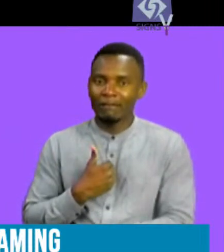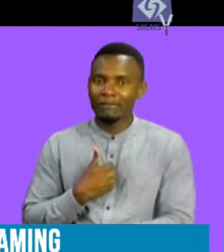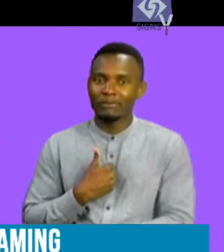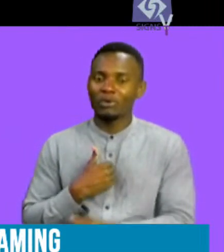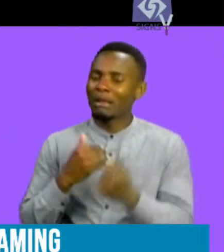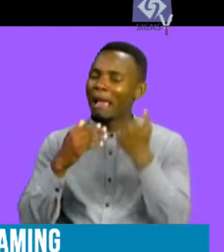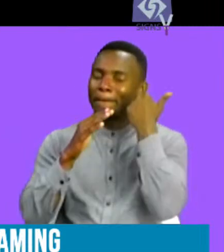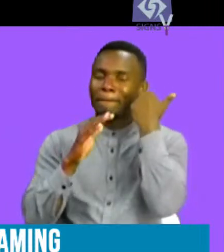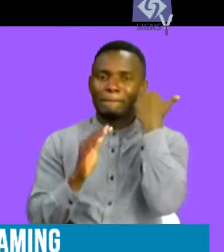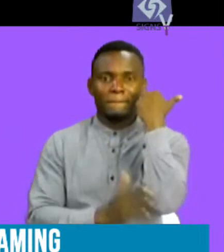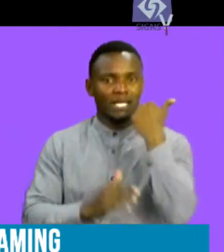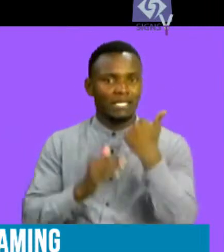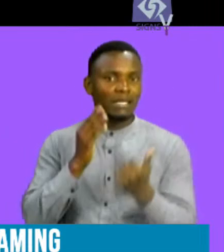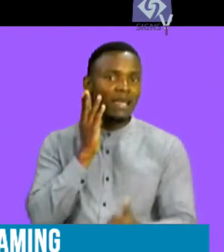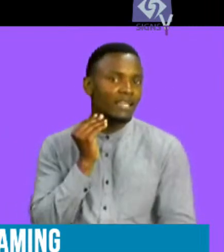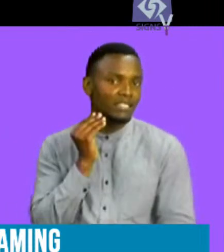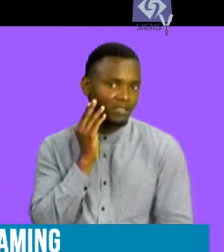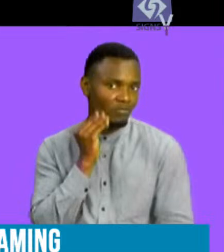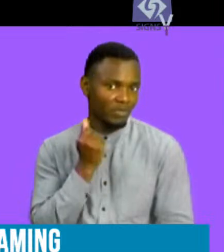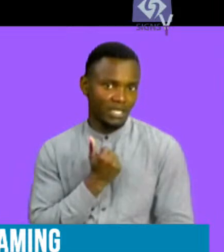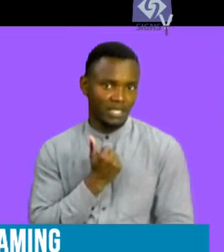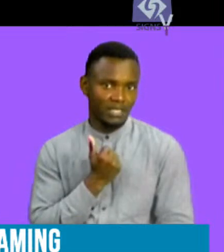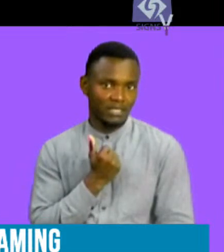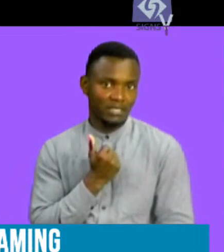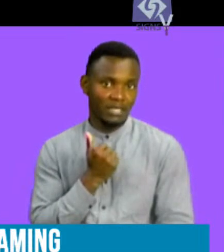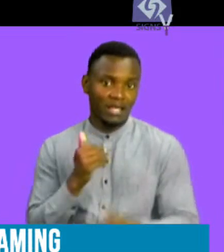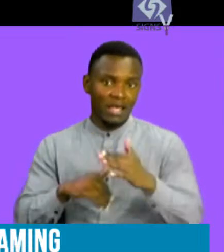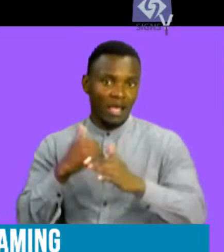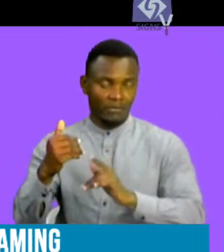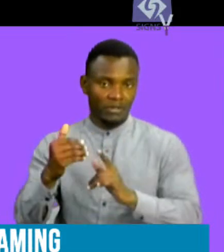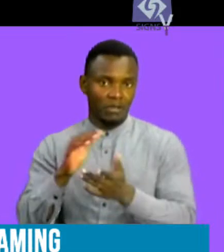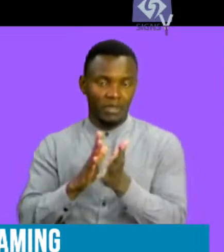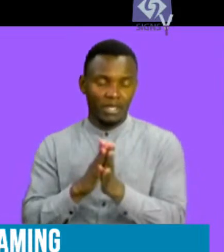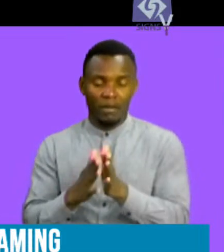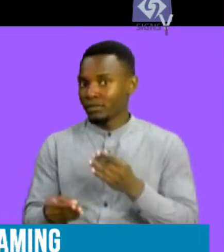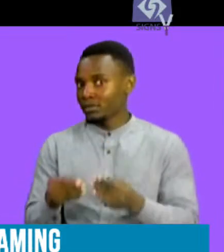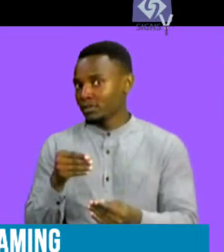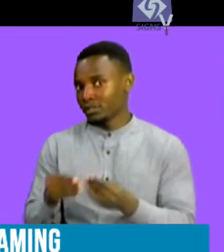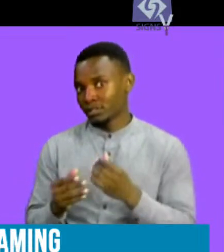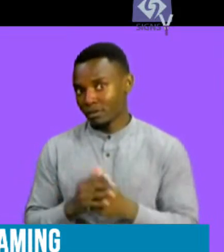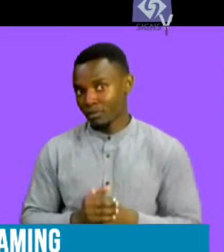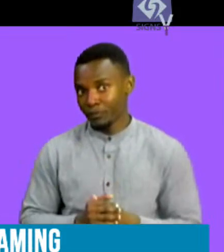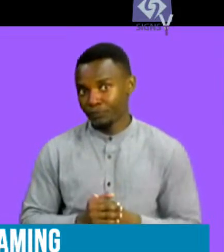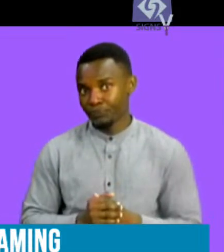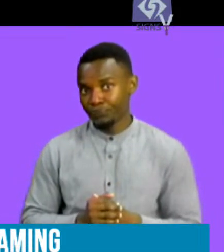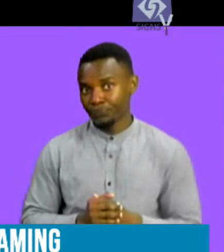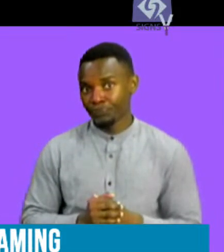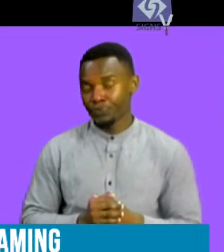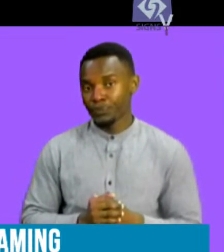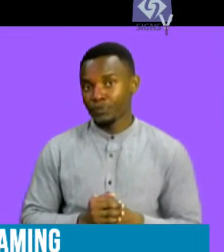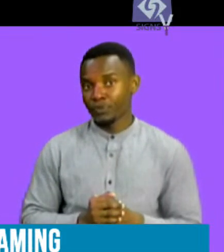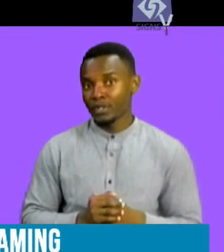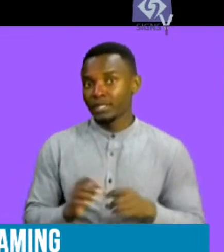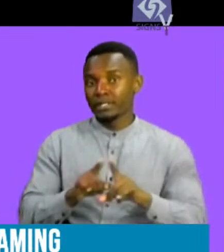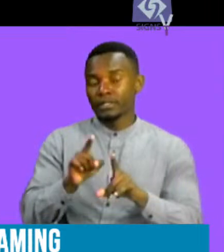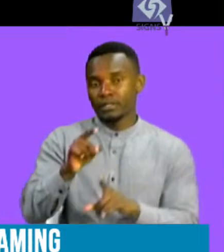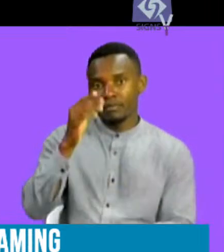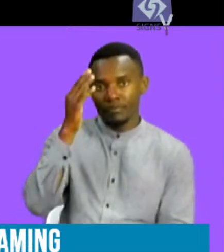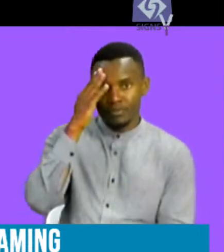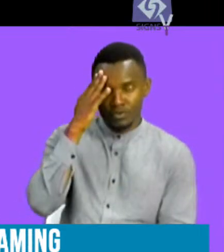traumatized immediately they got that disability. You know, disability, there is that